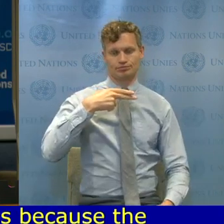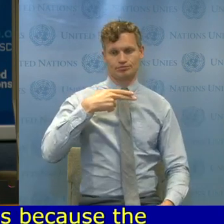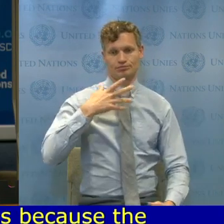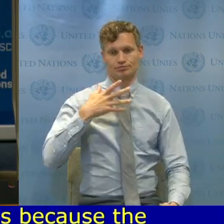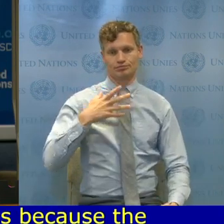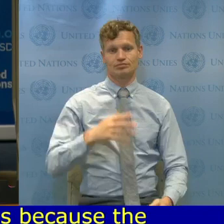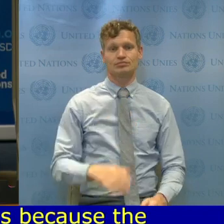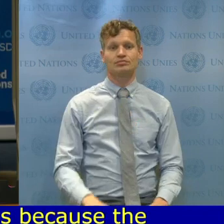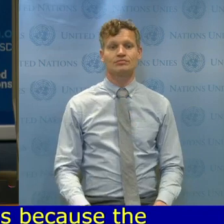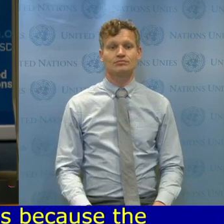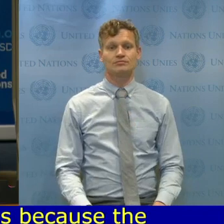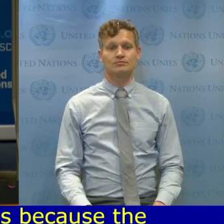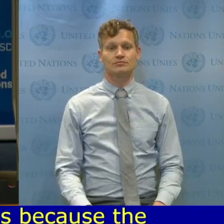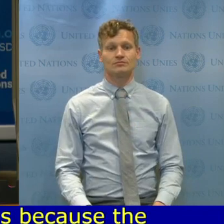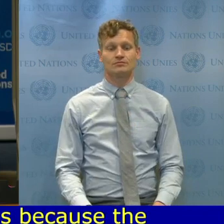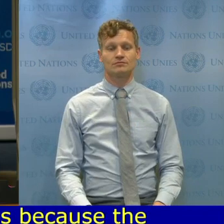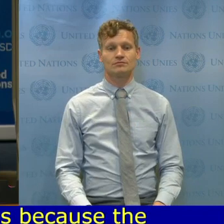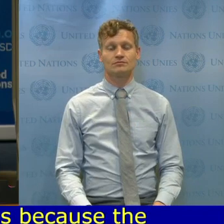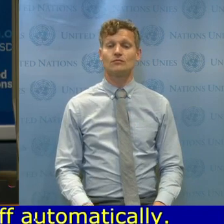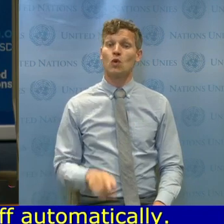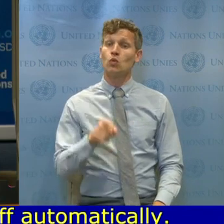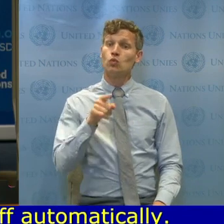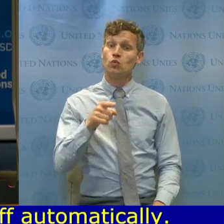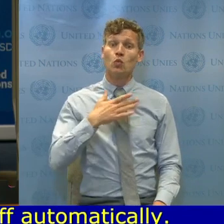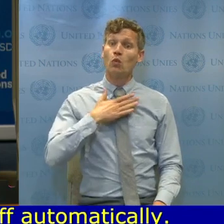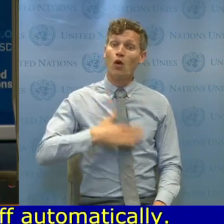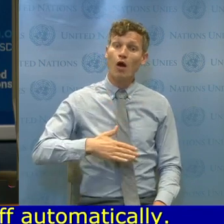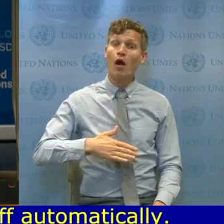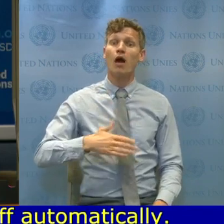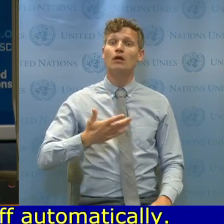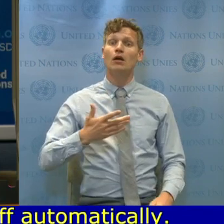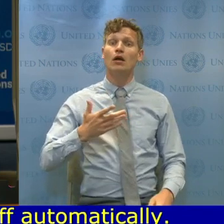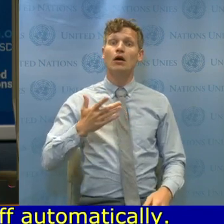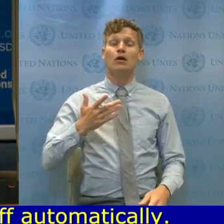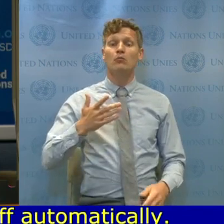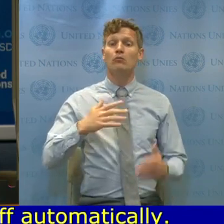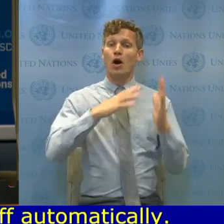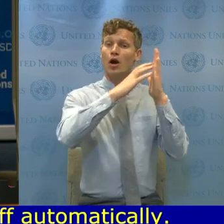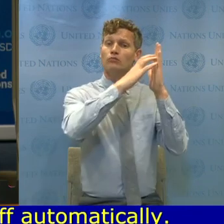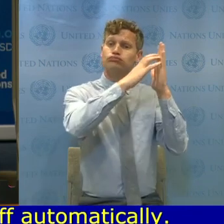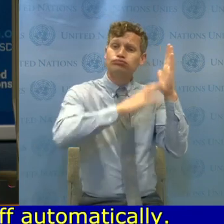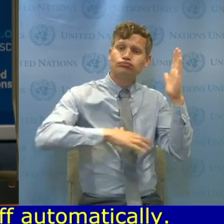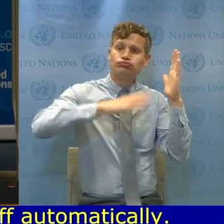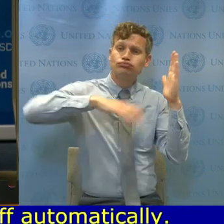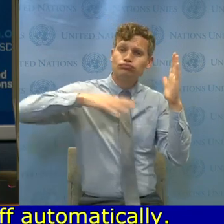of sharing a long version of your statements via email to